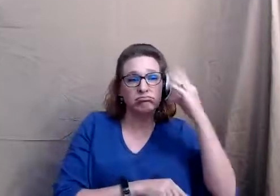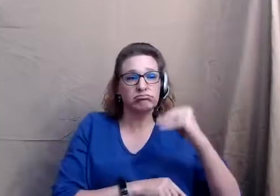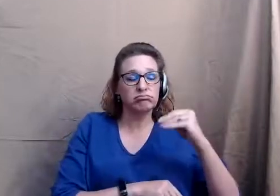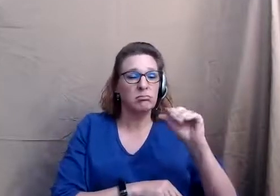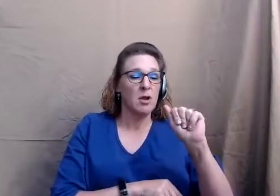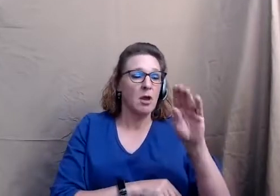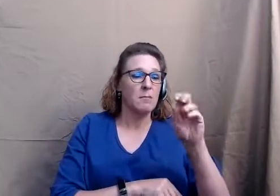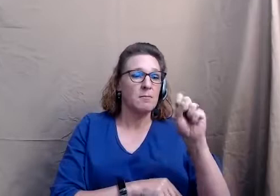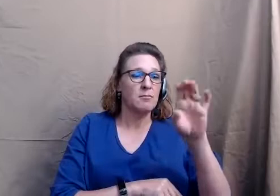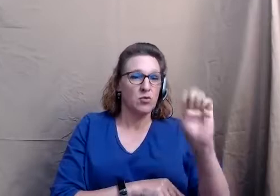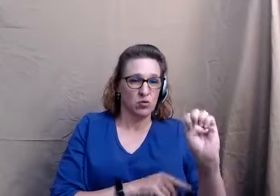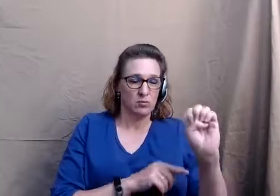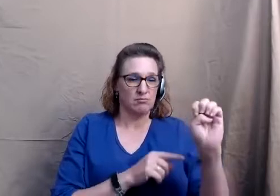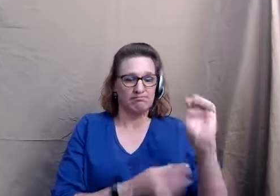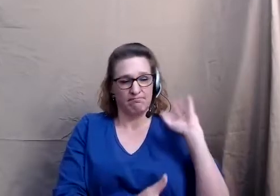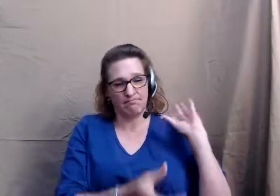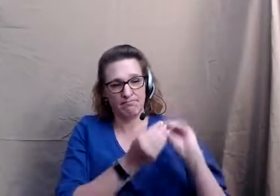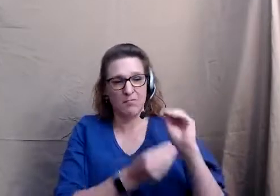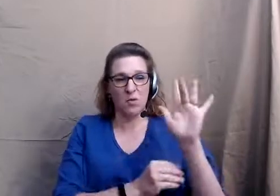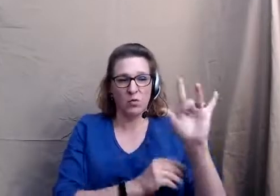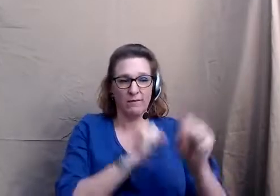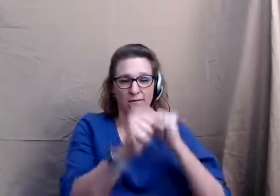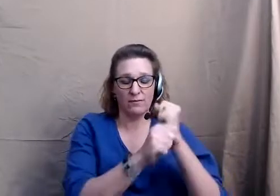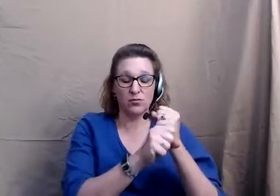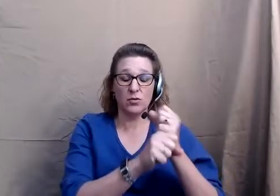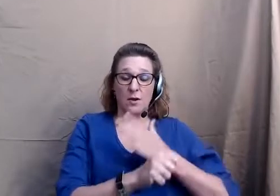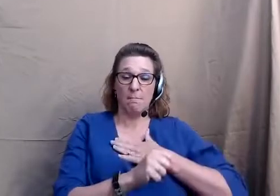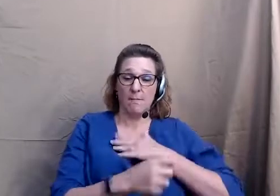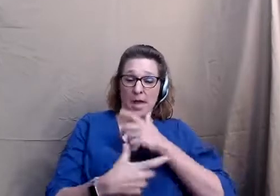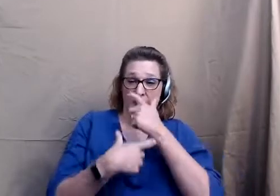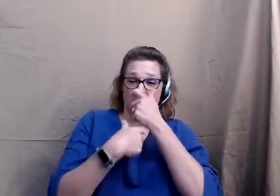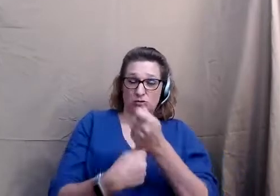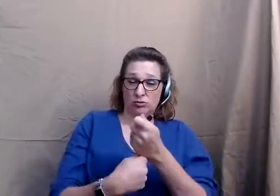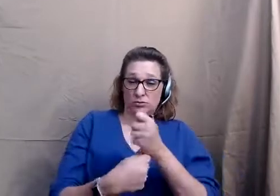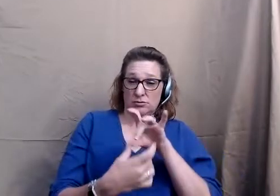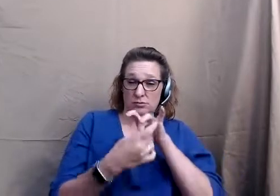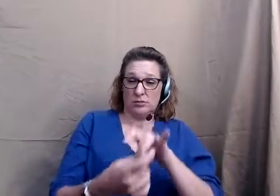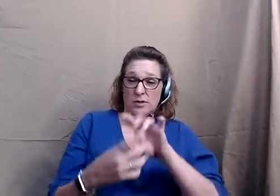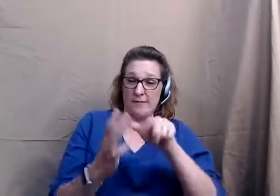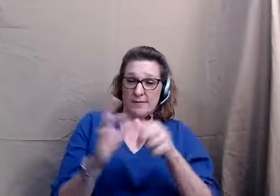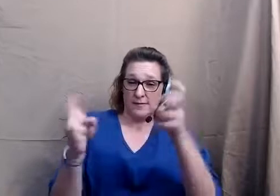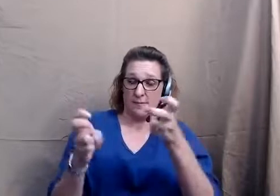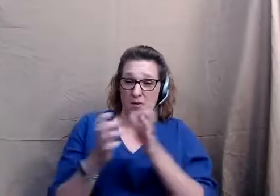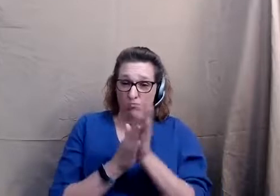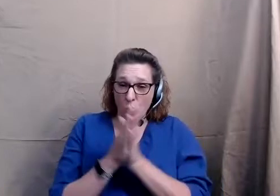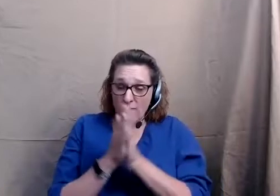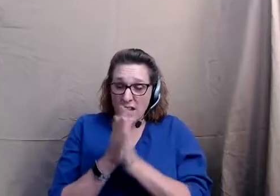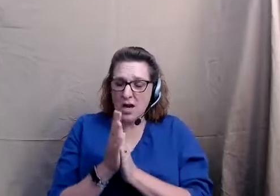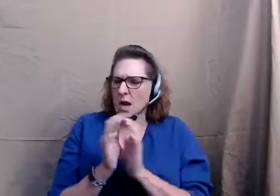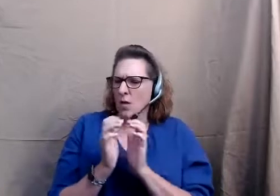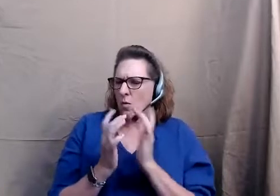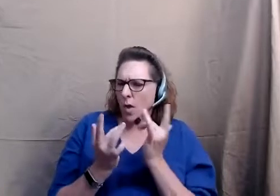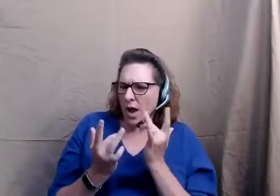25 years. And my interest in this topic is motivated by my day in and day